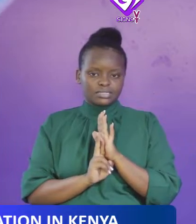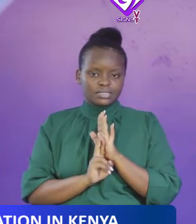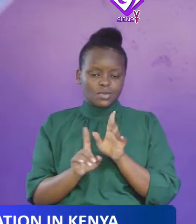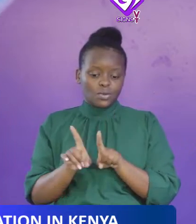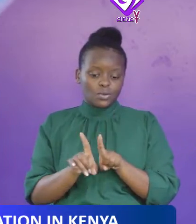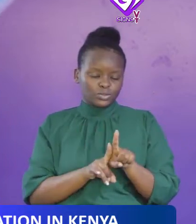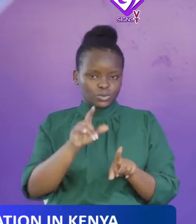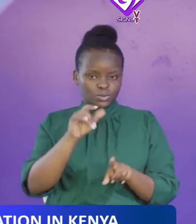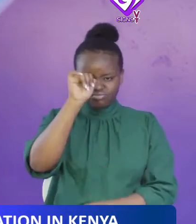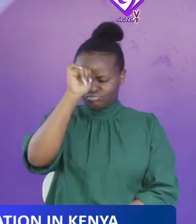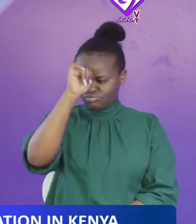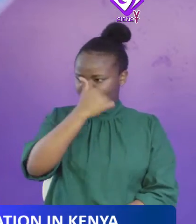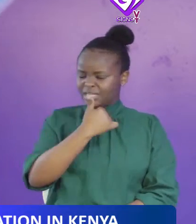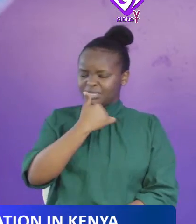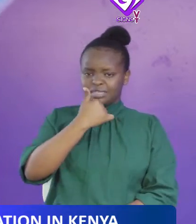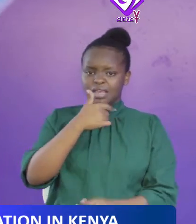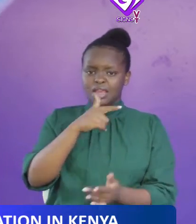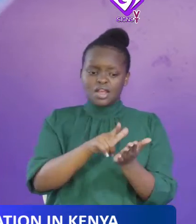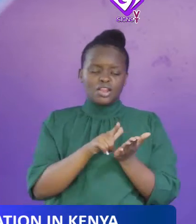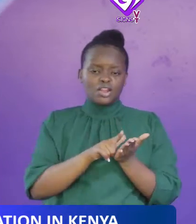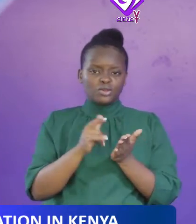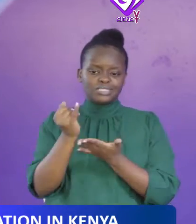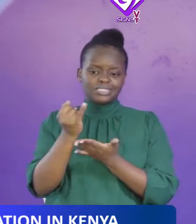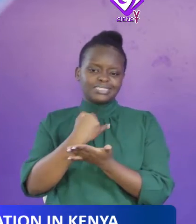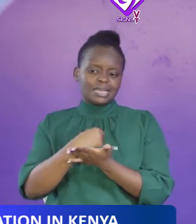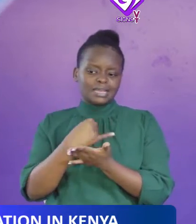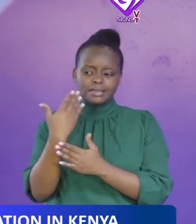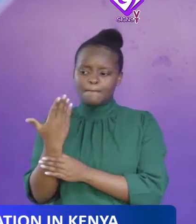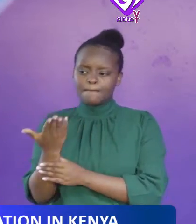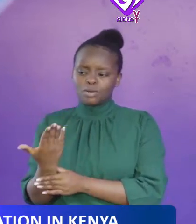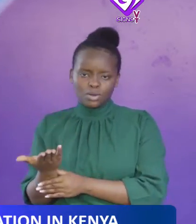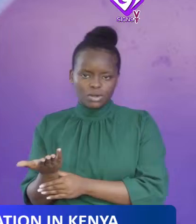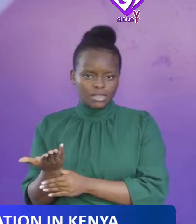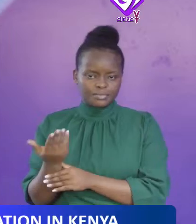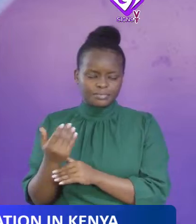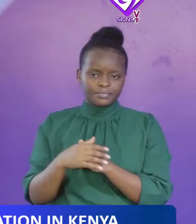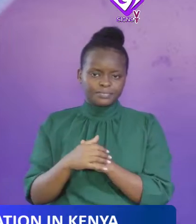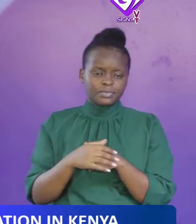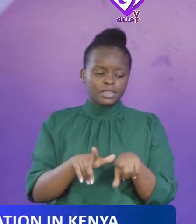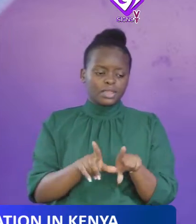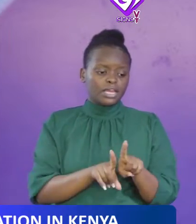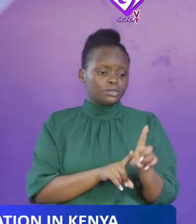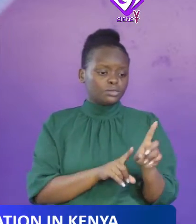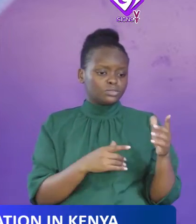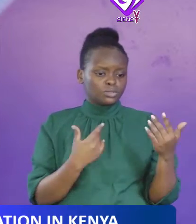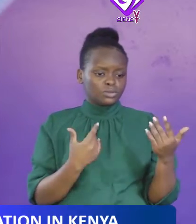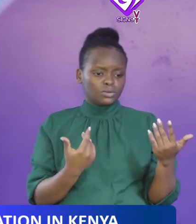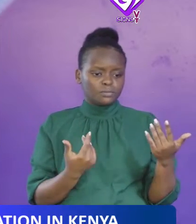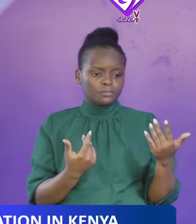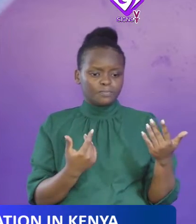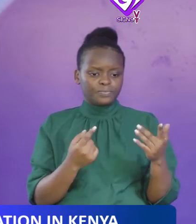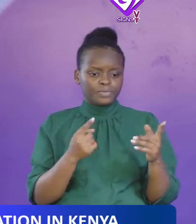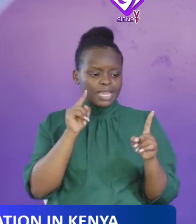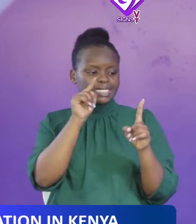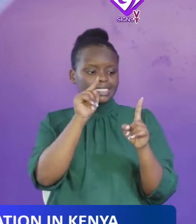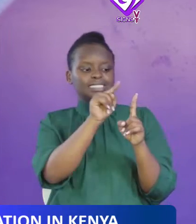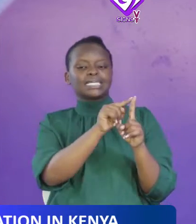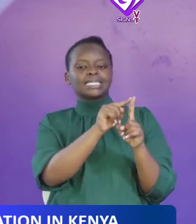an intelligent loan design, the borrowing end. Yeah. And of course, targeted